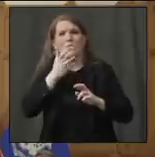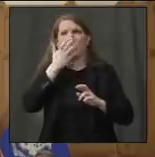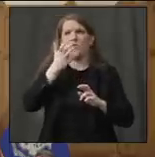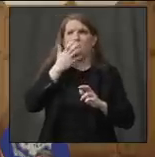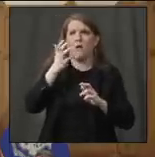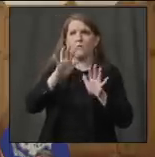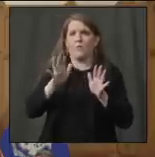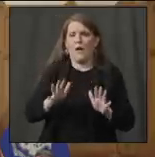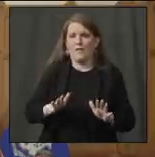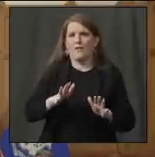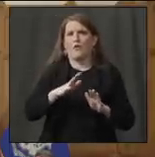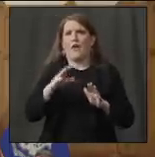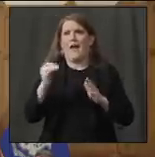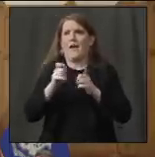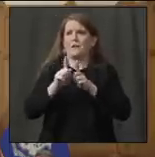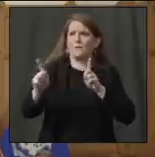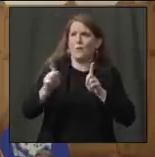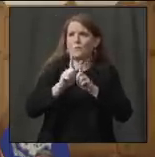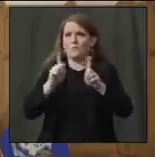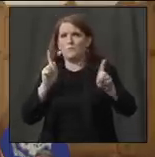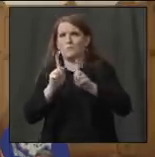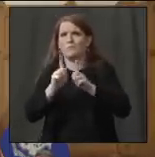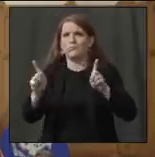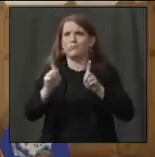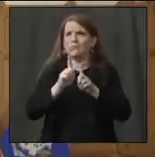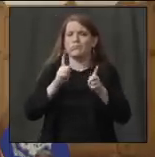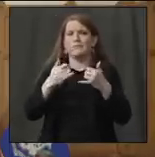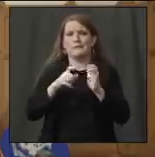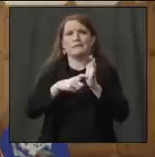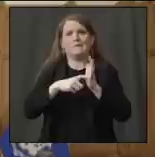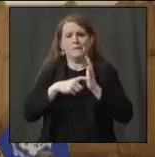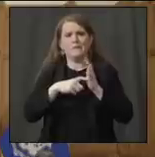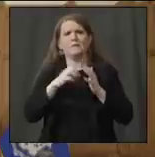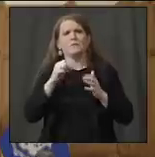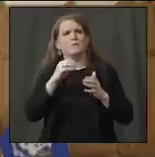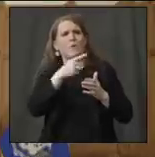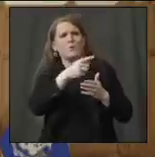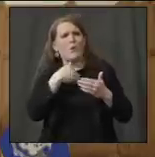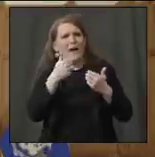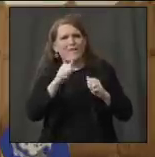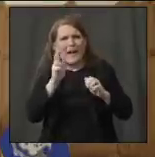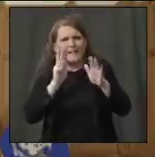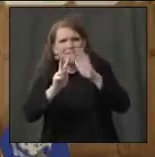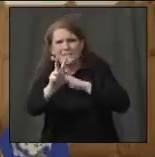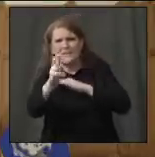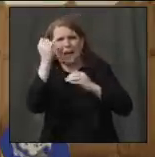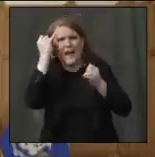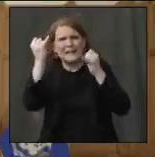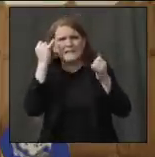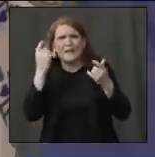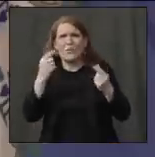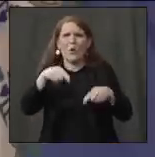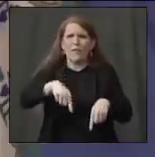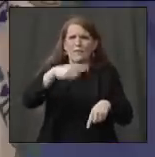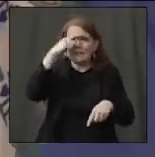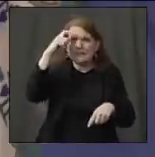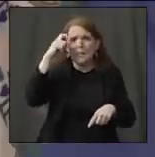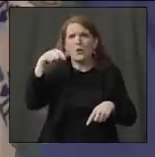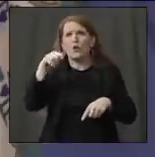should expect over the summer and fall as you ease these restrictions if these numbers indeed hold up?